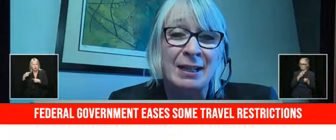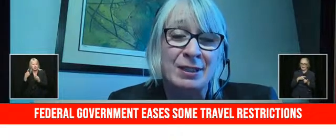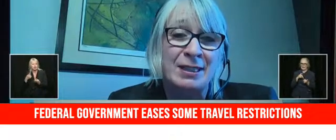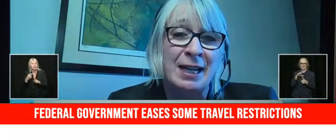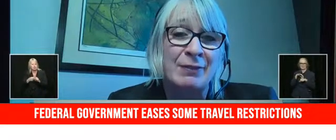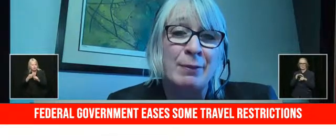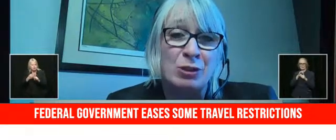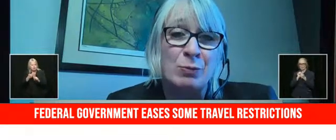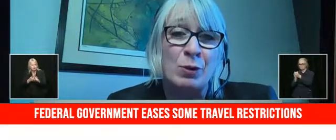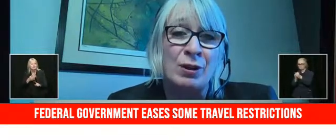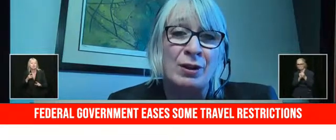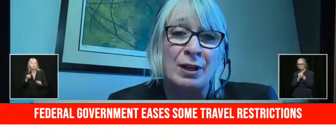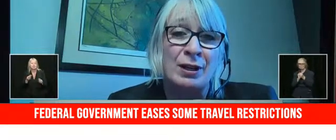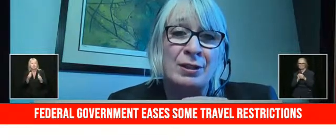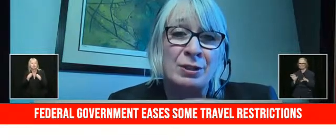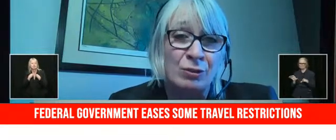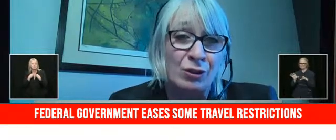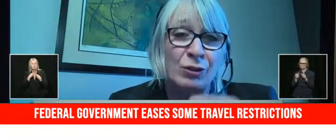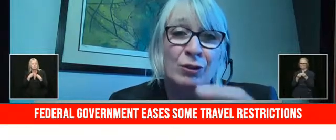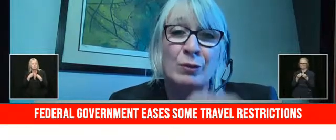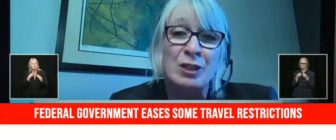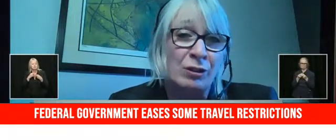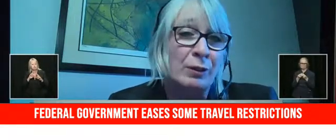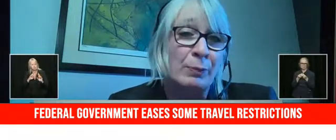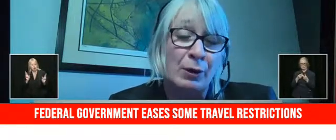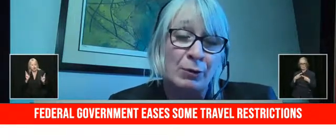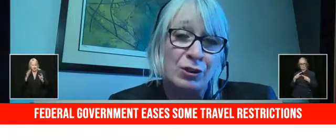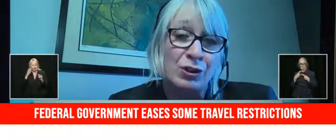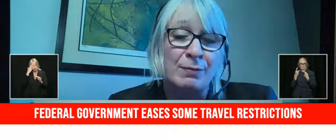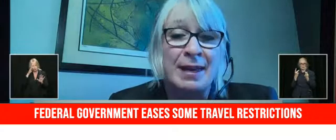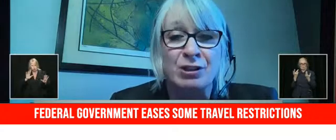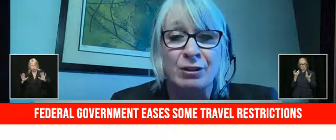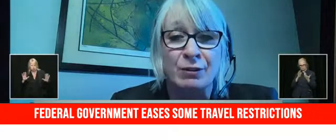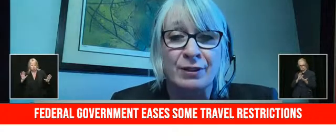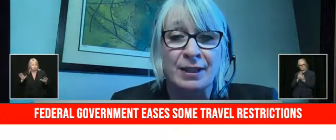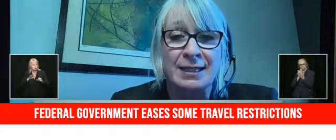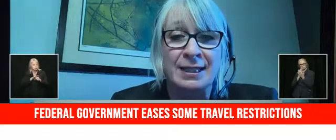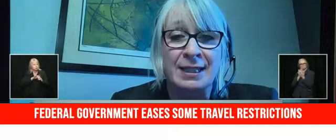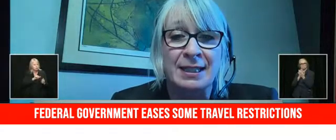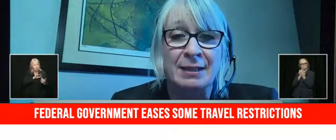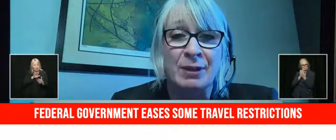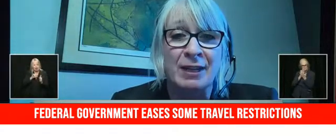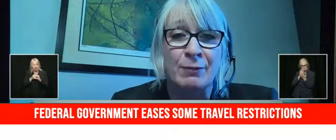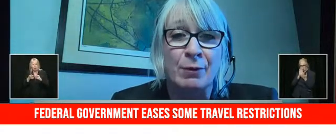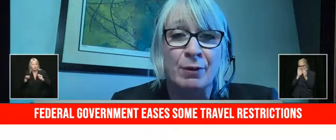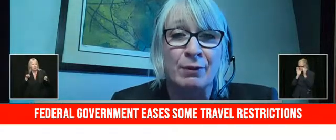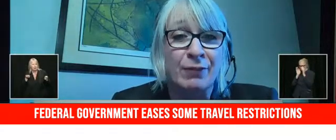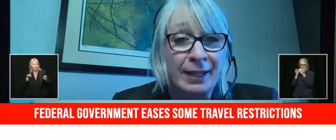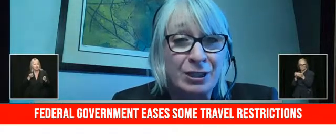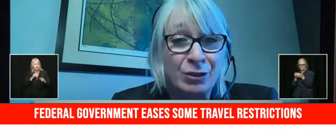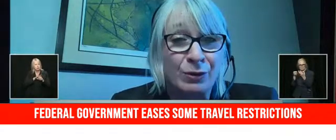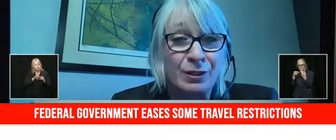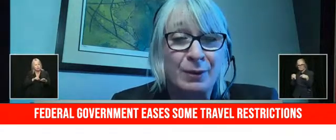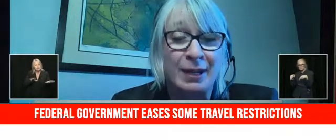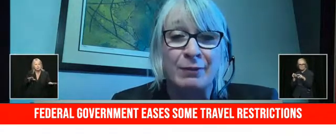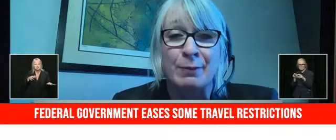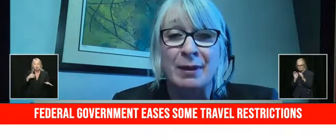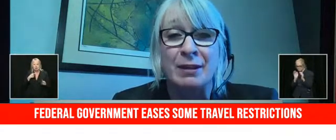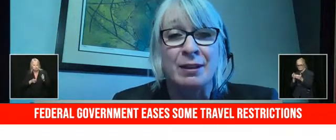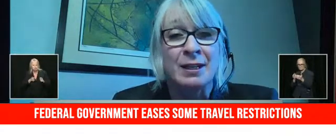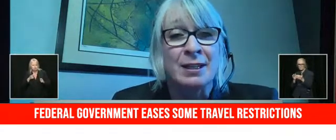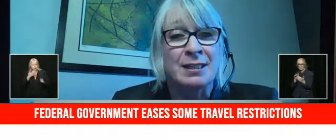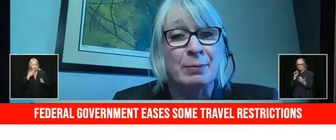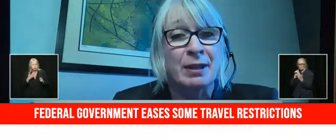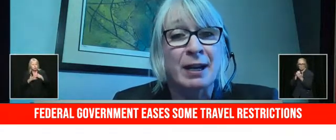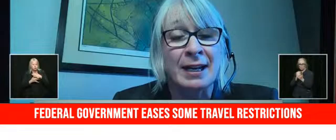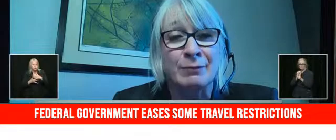that allows us to have a much more surgical or regional approach to managing COVID-19. We have more refined tools. We have a